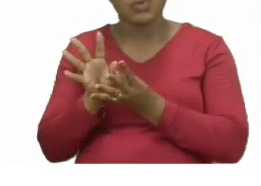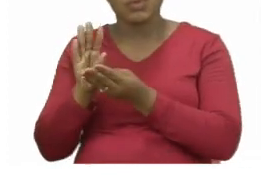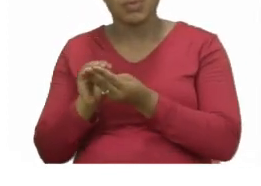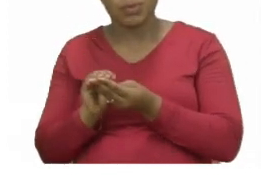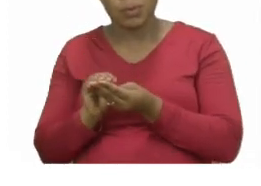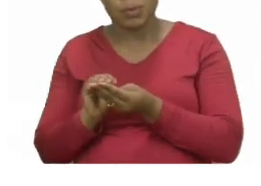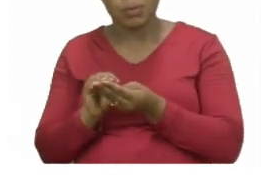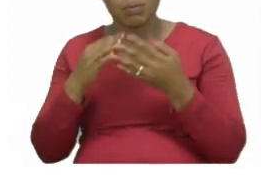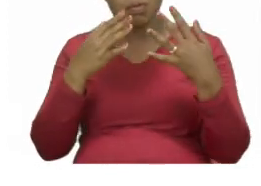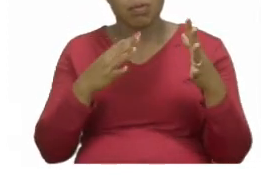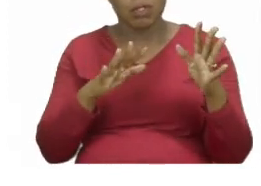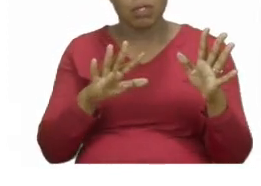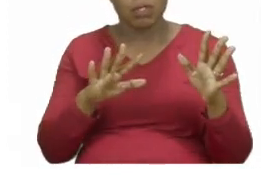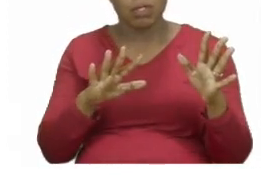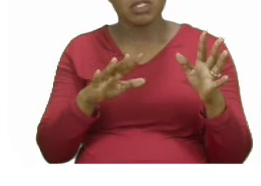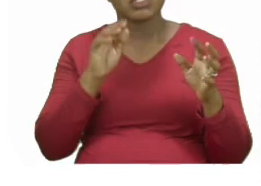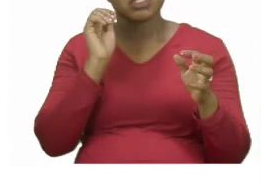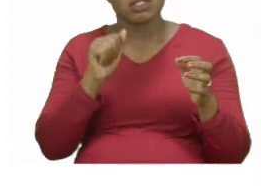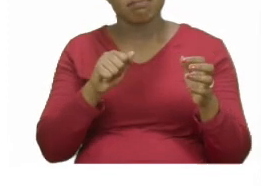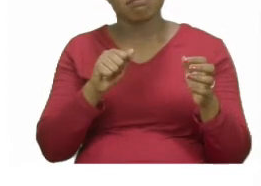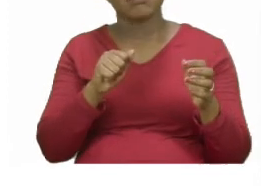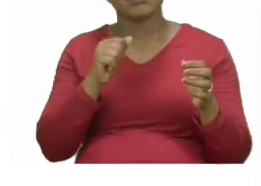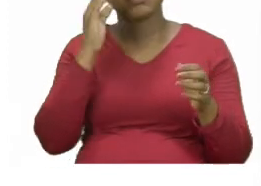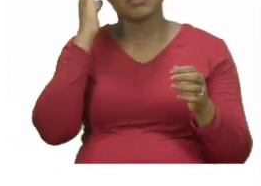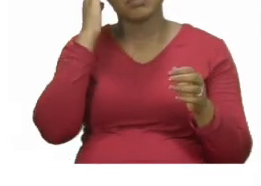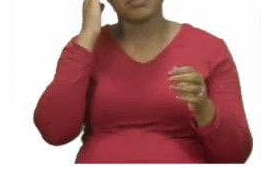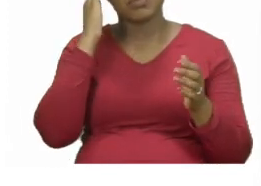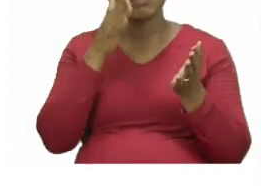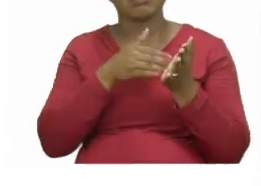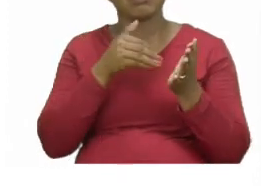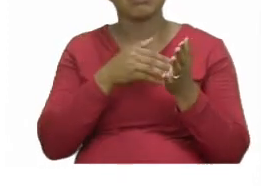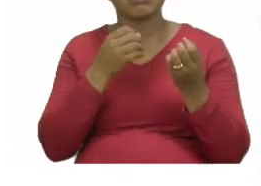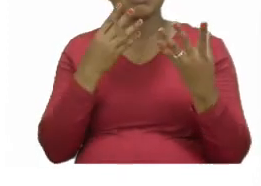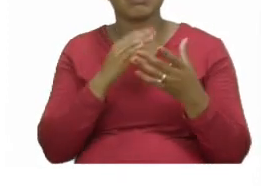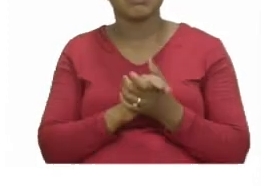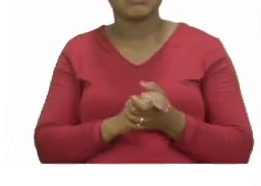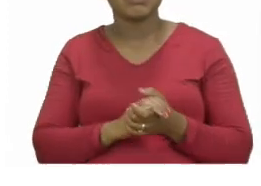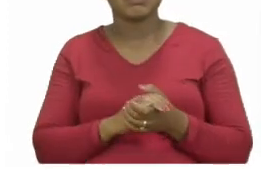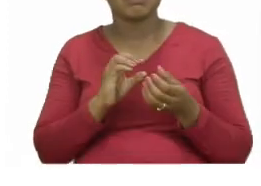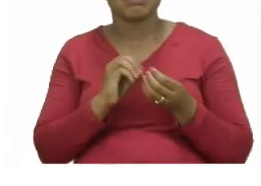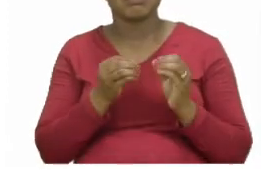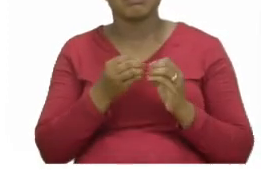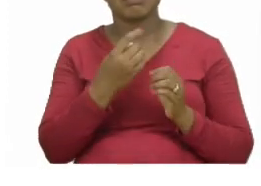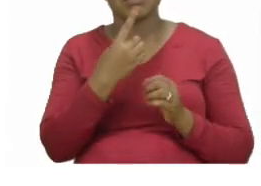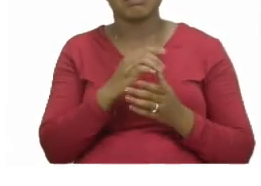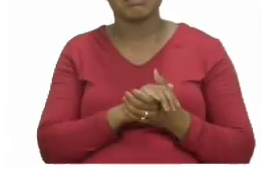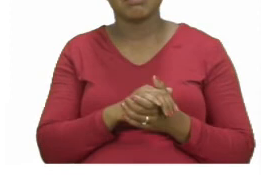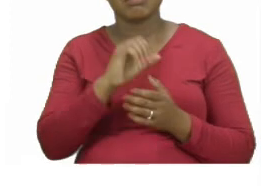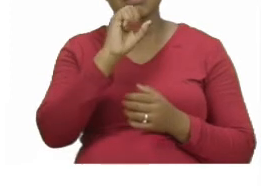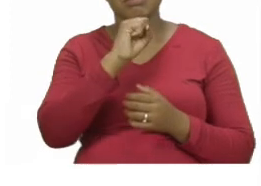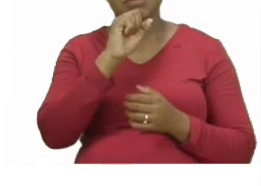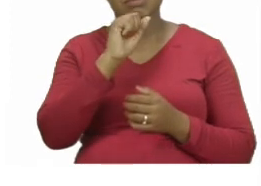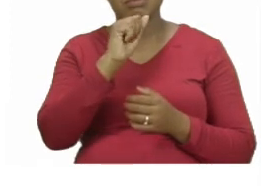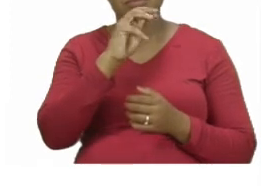of change. Now let's quickly look at the first one. Number 1 reads, Sam paid with